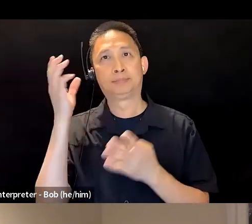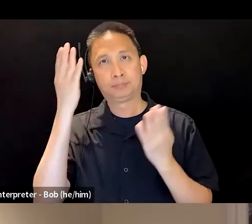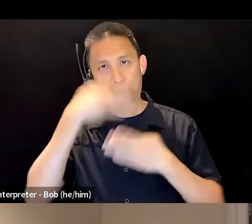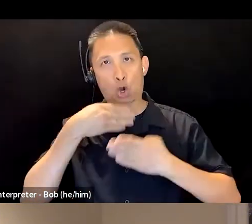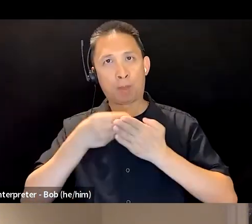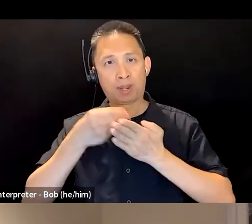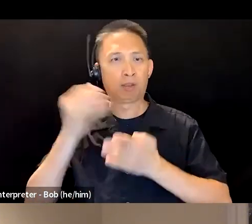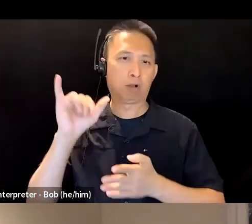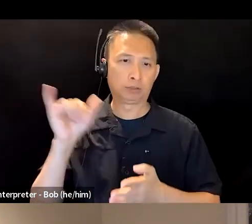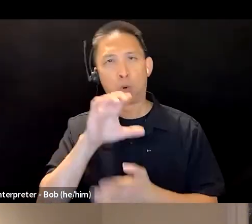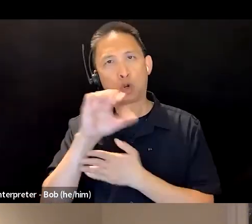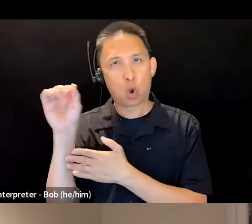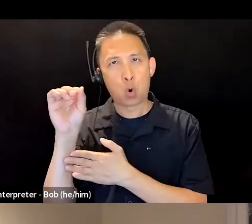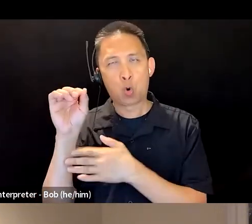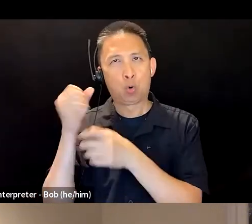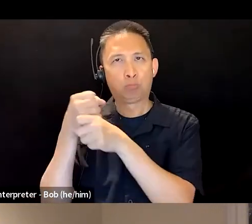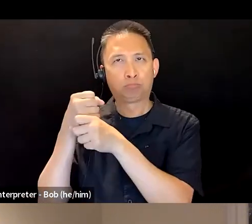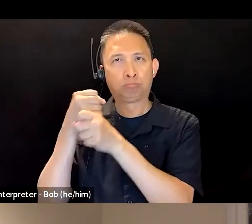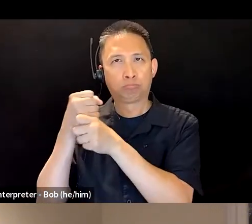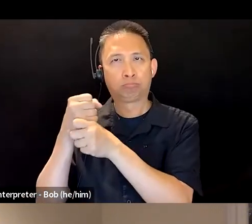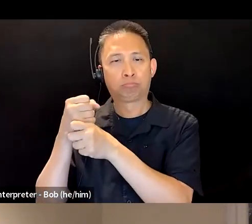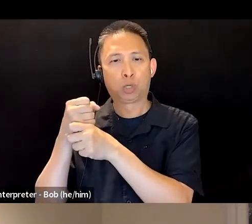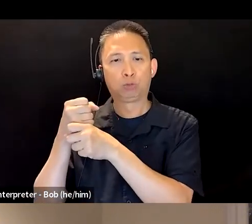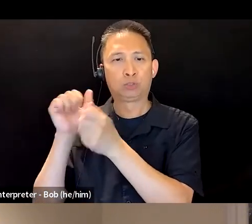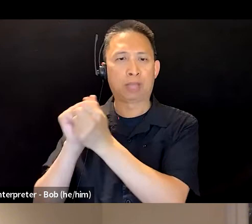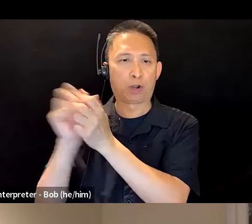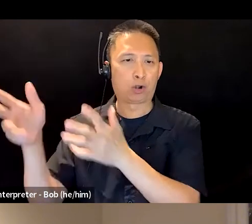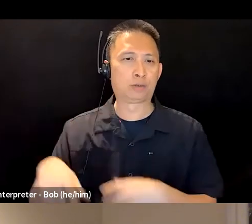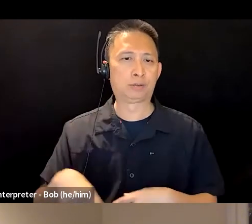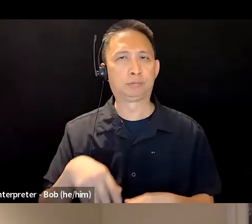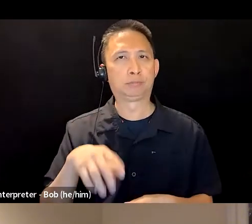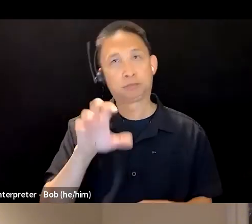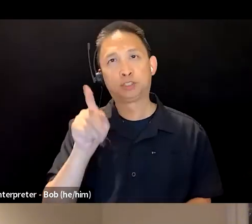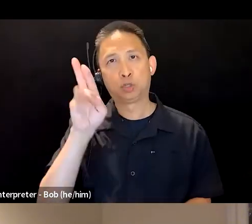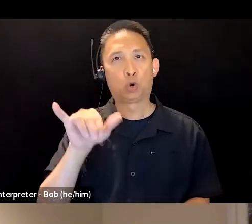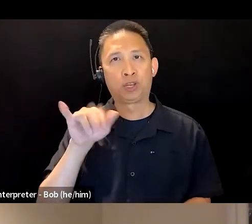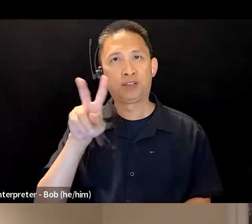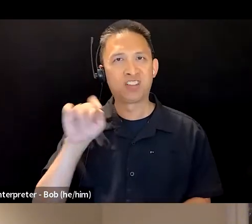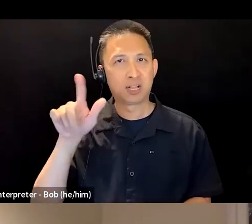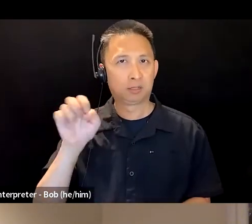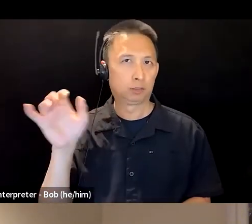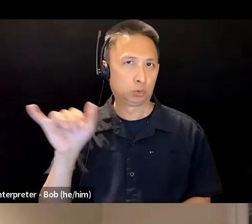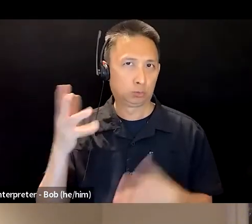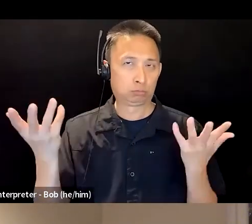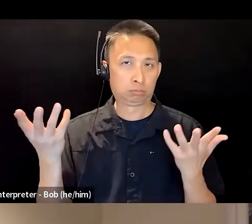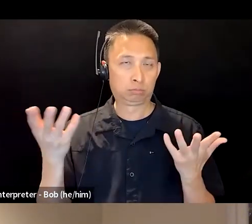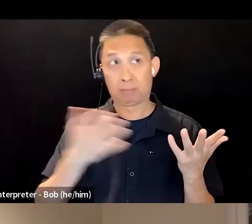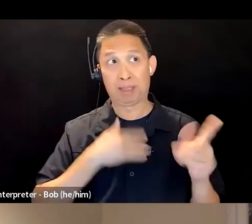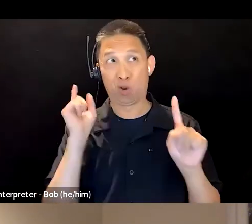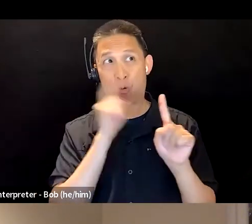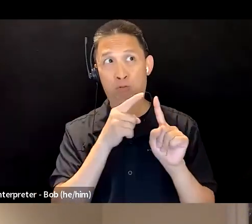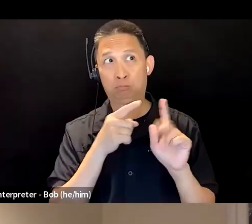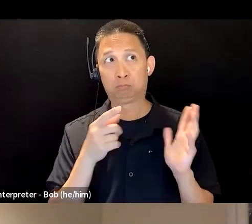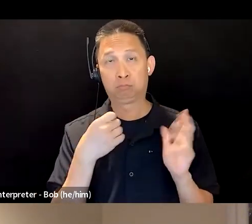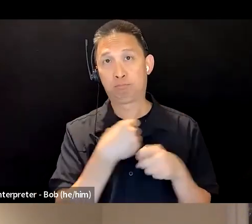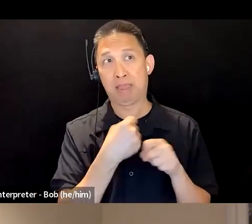that when you set out to make it, I'm just kind of trying to make the best film and then find a home for